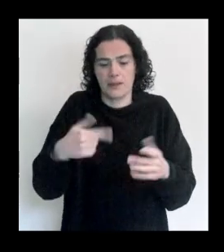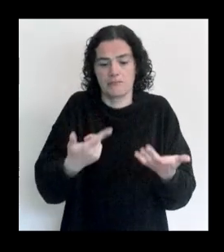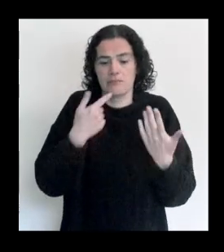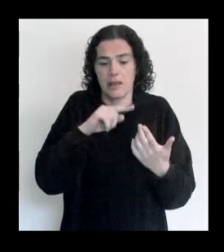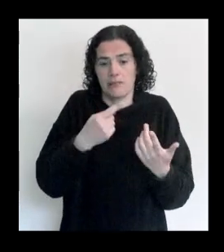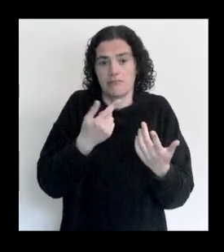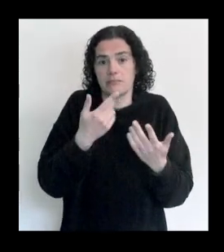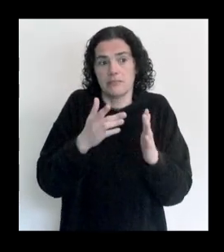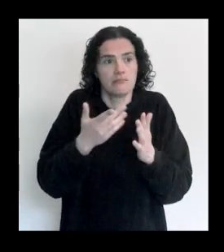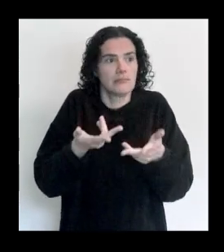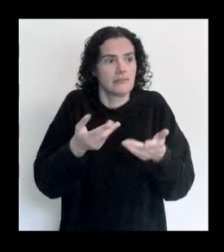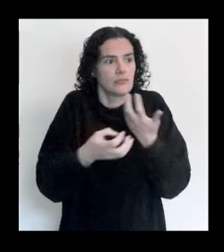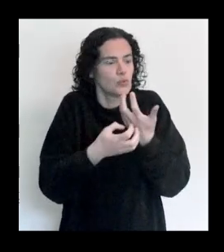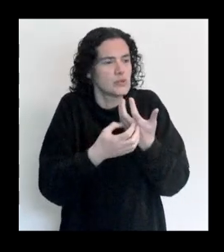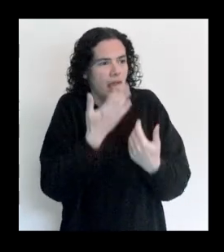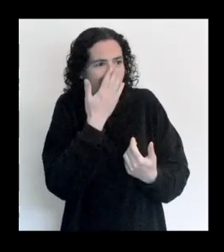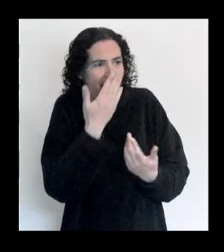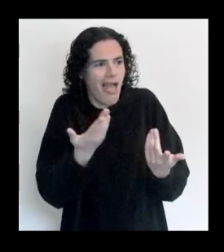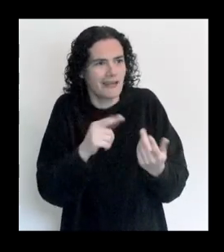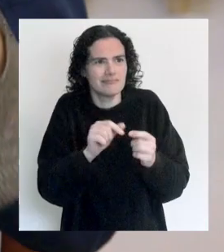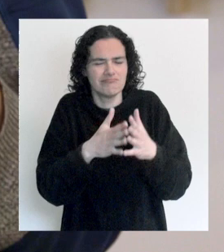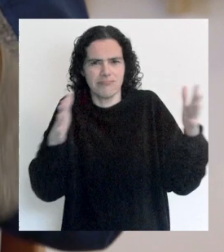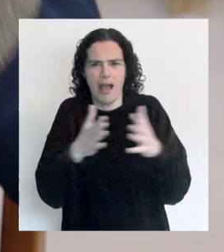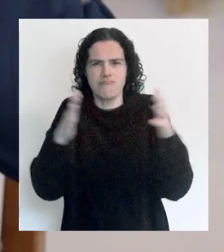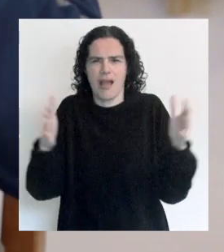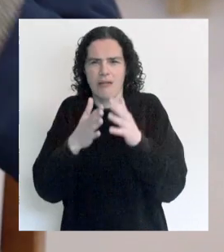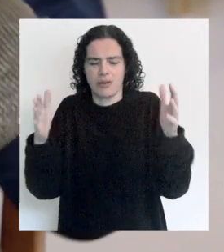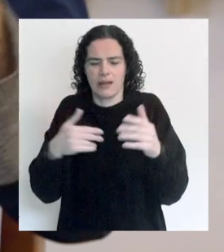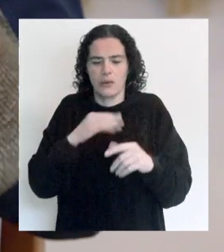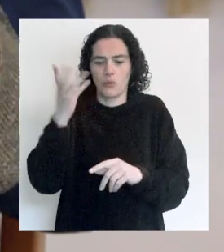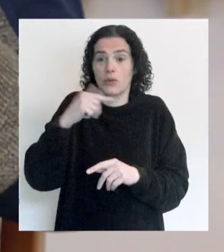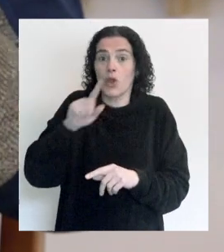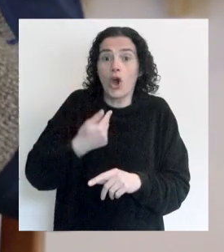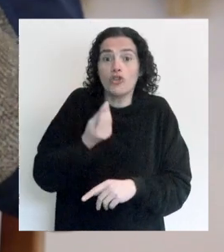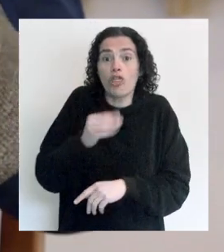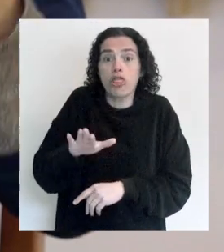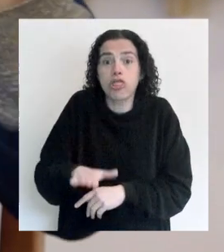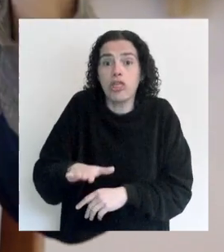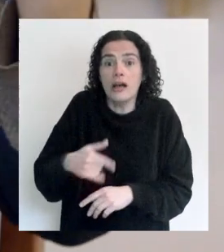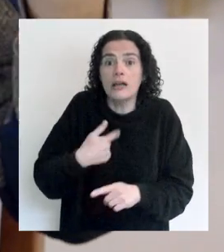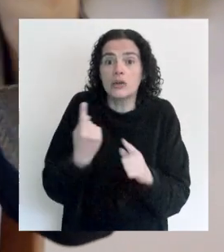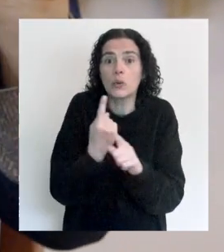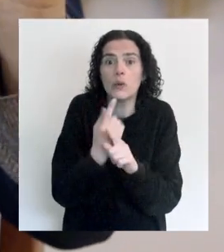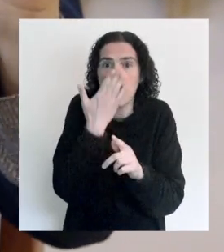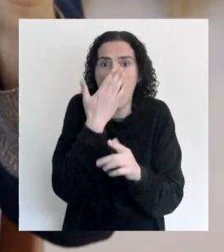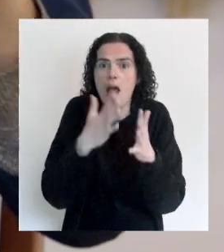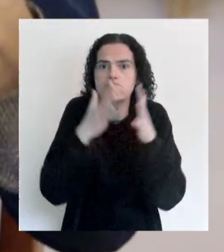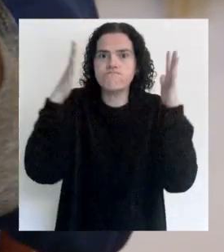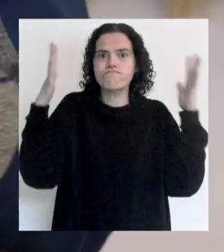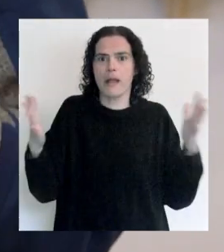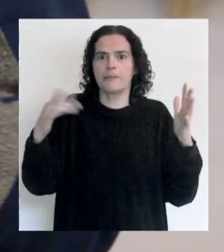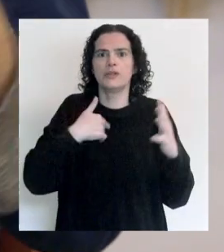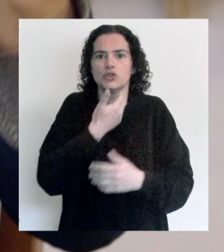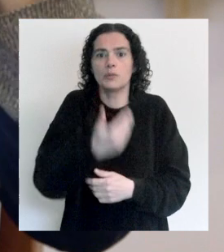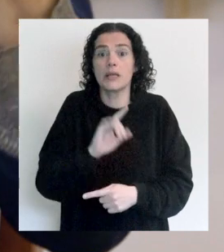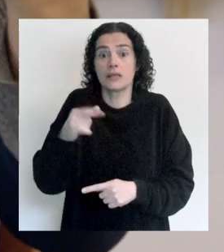food formed a kind of a kitchen altar where everything appeared to be too big. It's almost like when as a child, things appear really huge. So it was